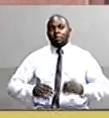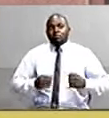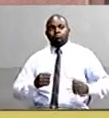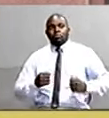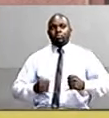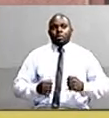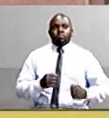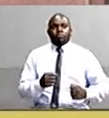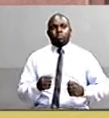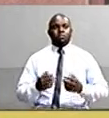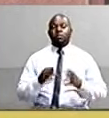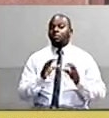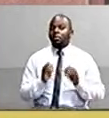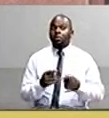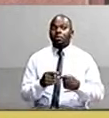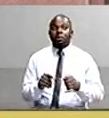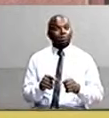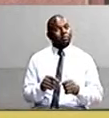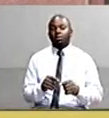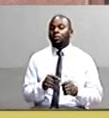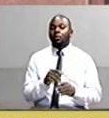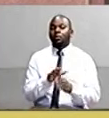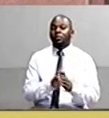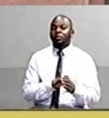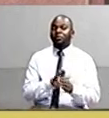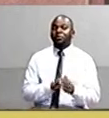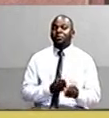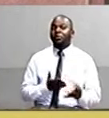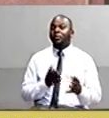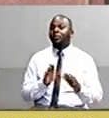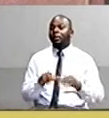think you are clever, but actually you are not clever.